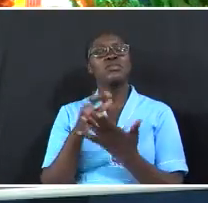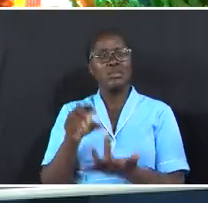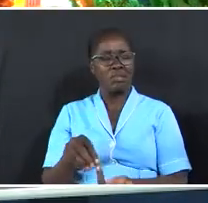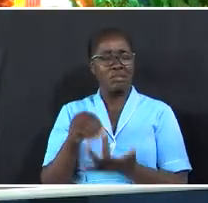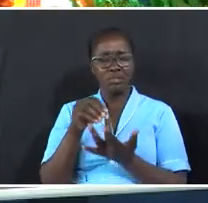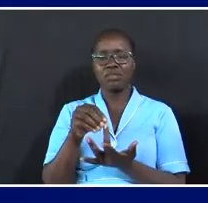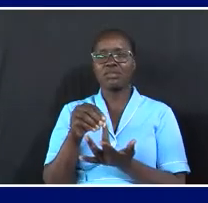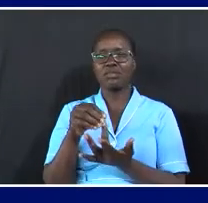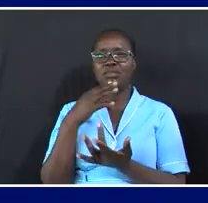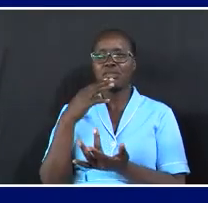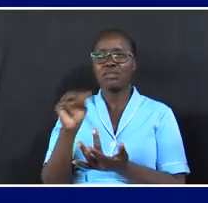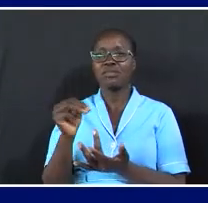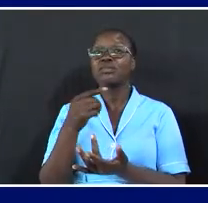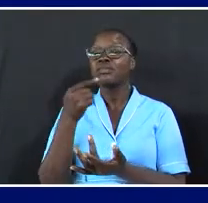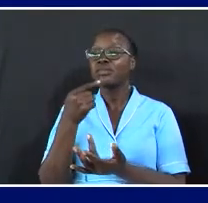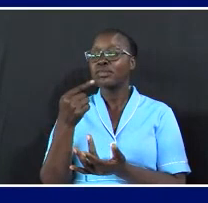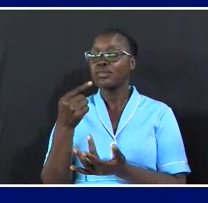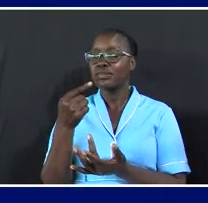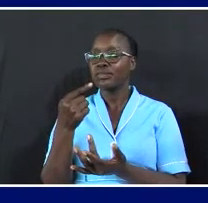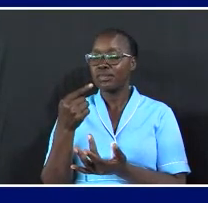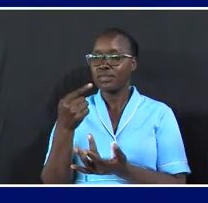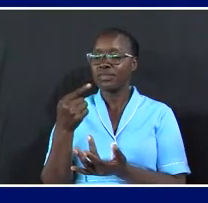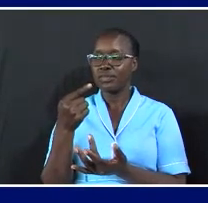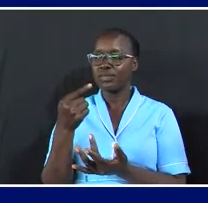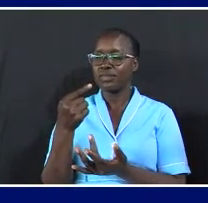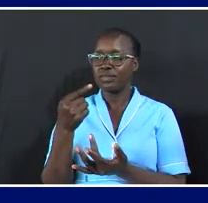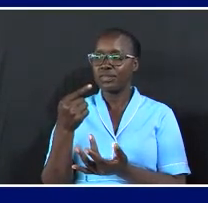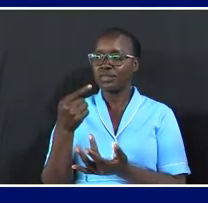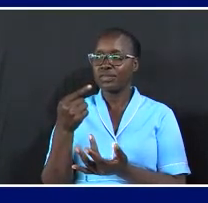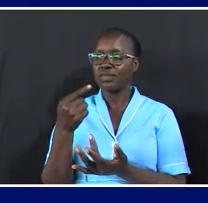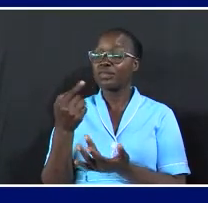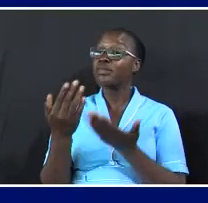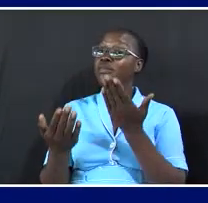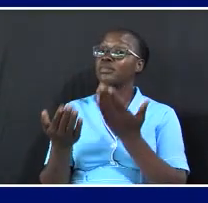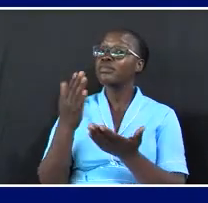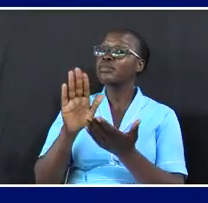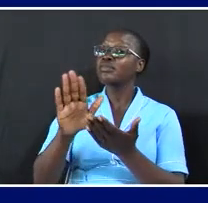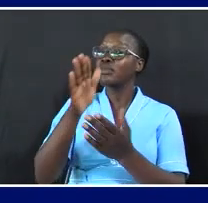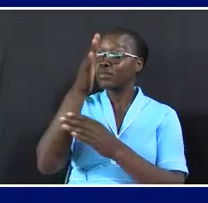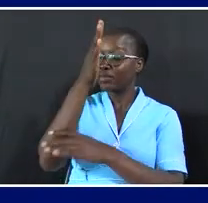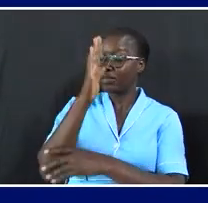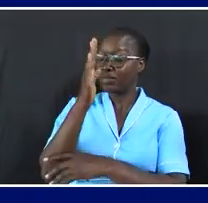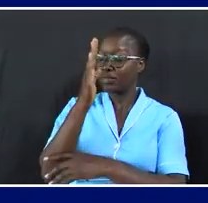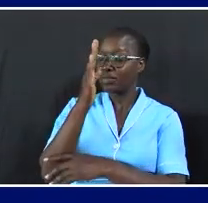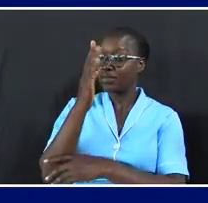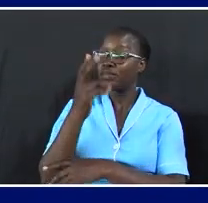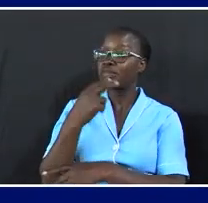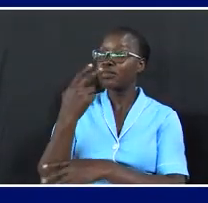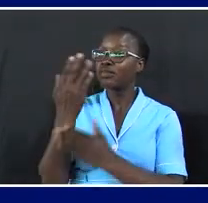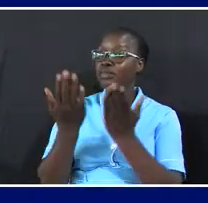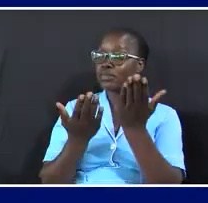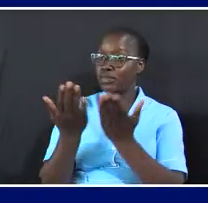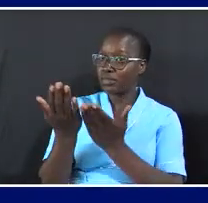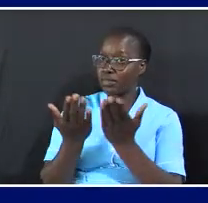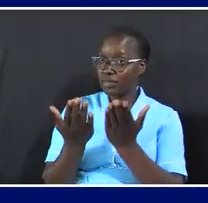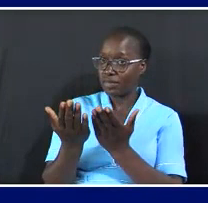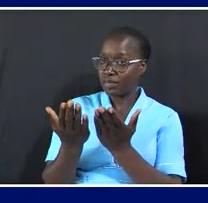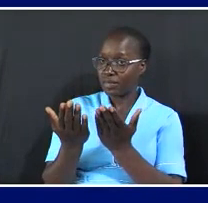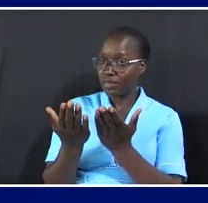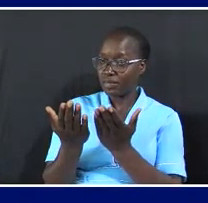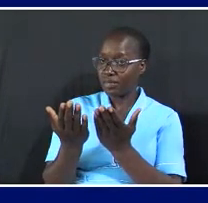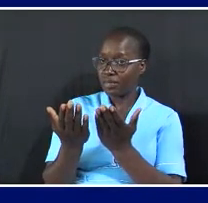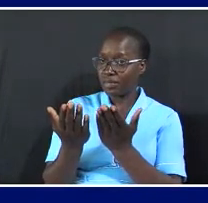to Daniel. He says like this. He says, may your God, whom you